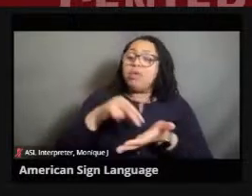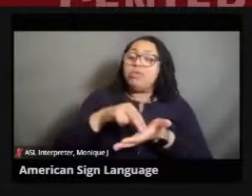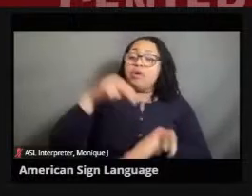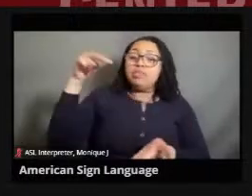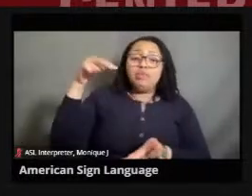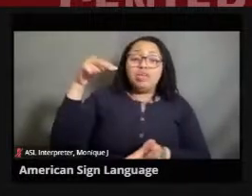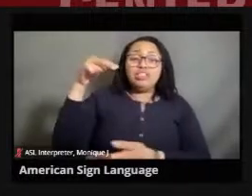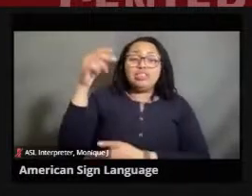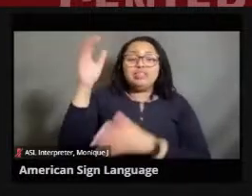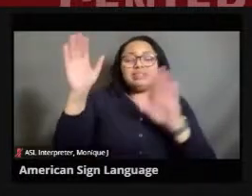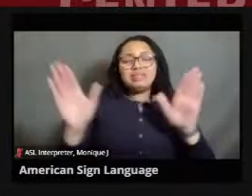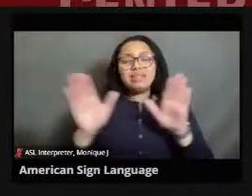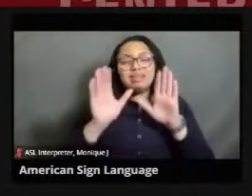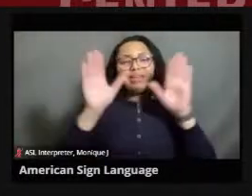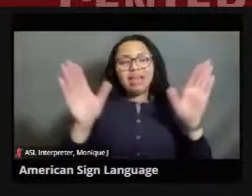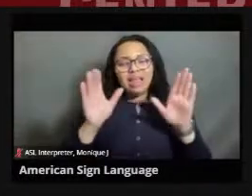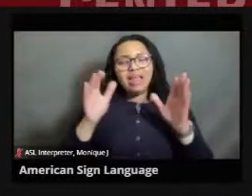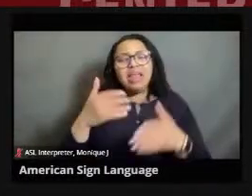everyone.